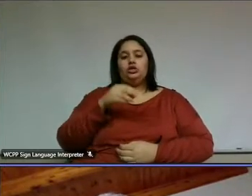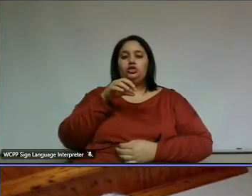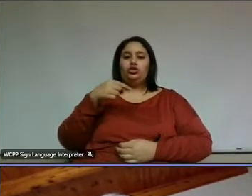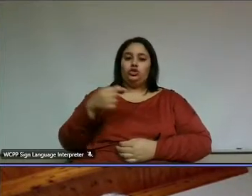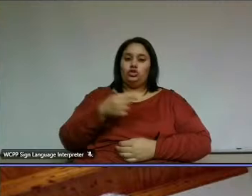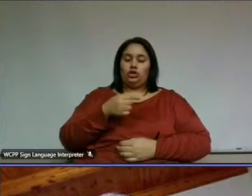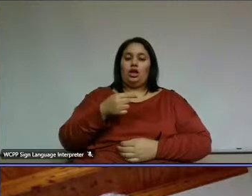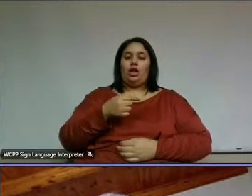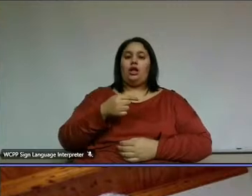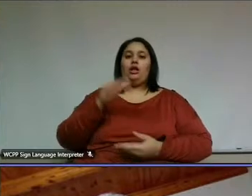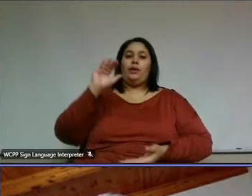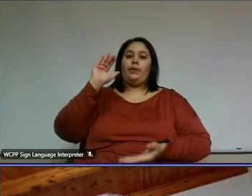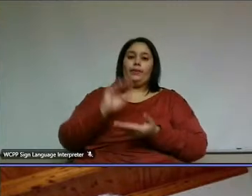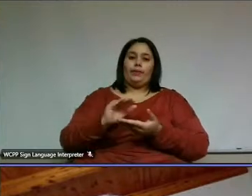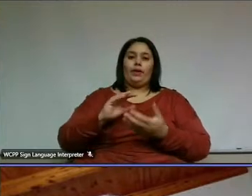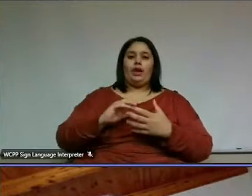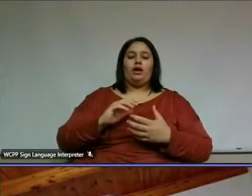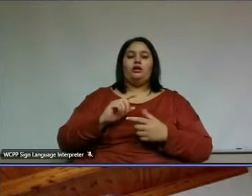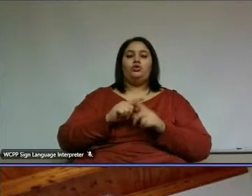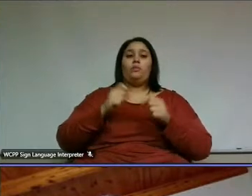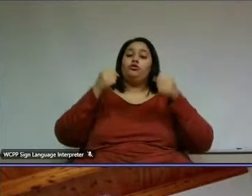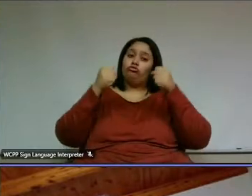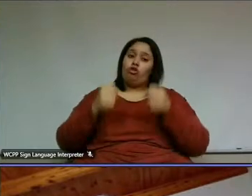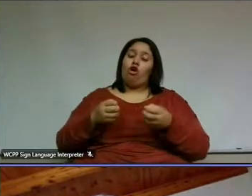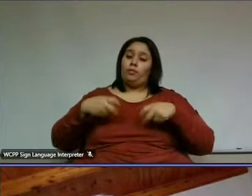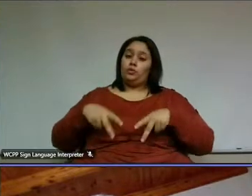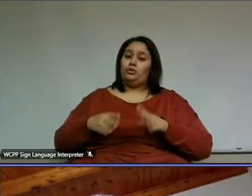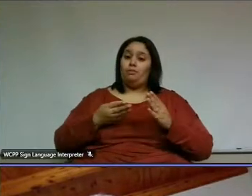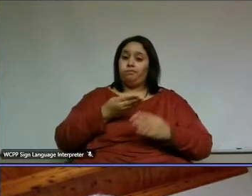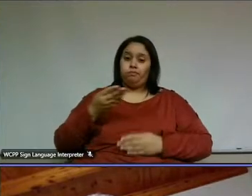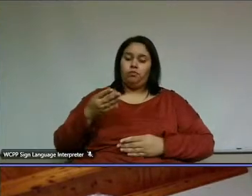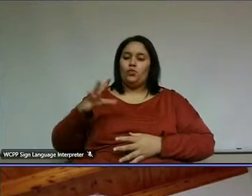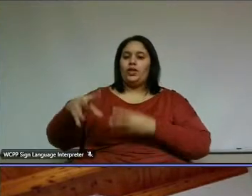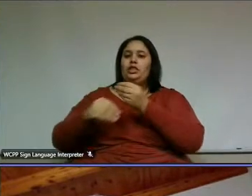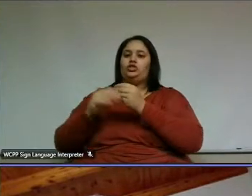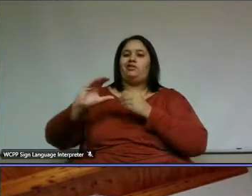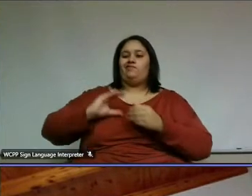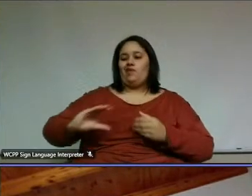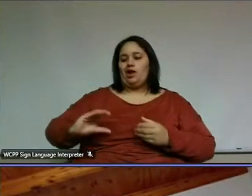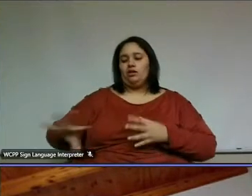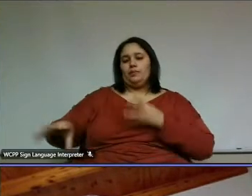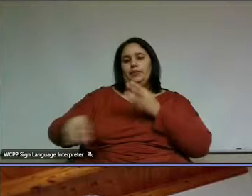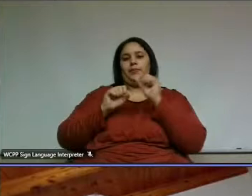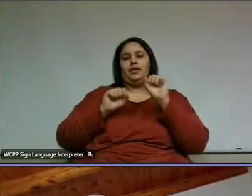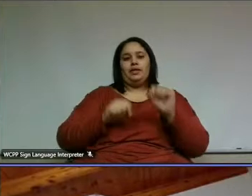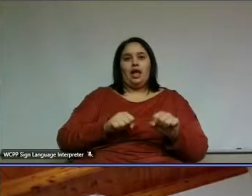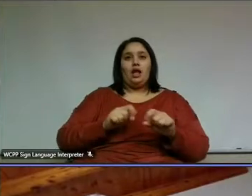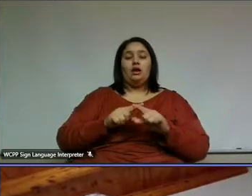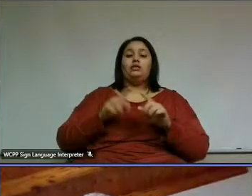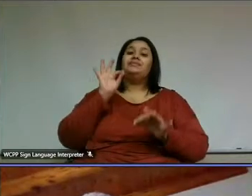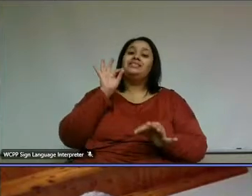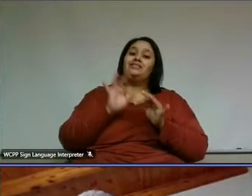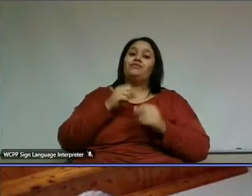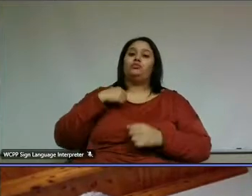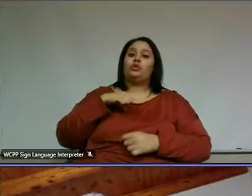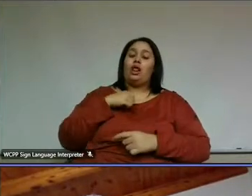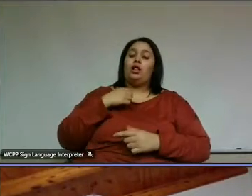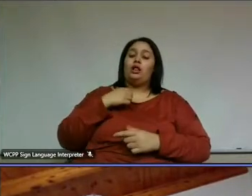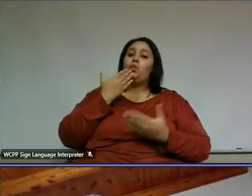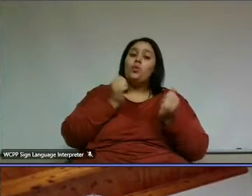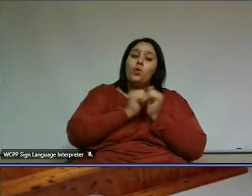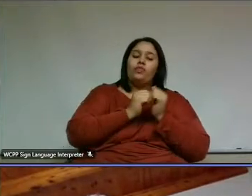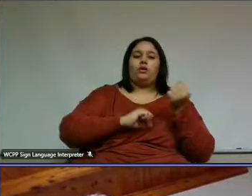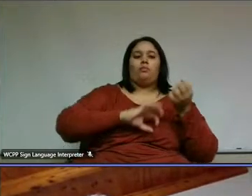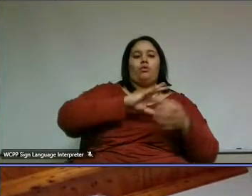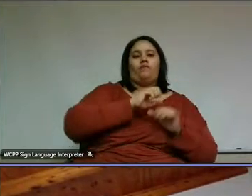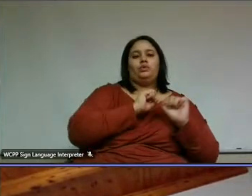mitigation, and adaptation. So there's a strong opportunity for additional funding to come in there. And I think particularly municipalities with the support of the province could